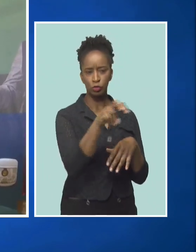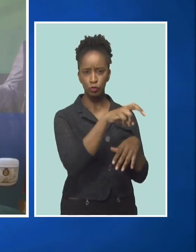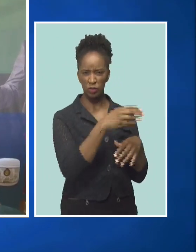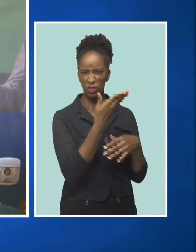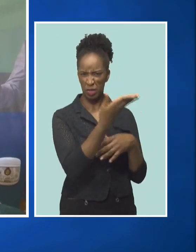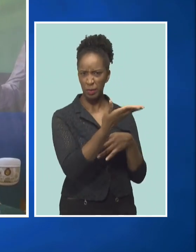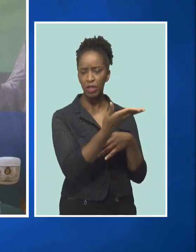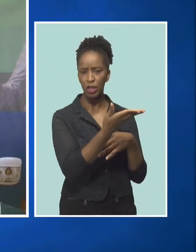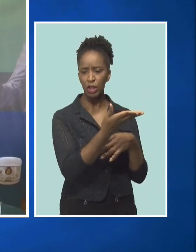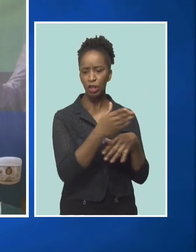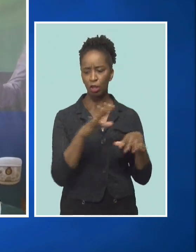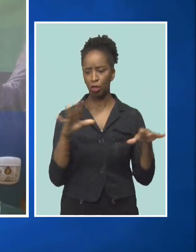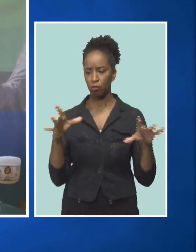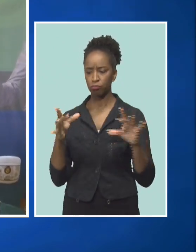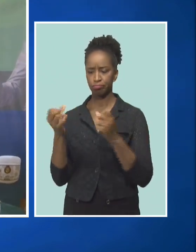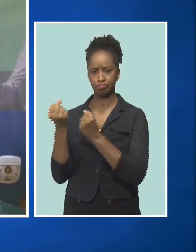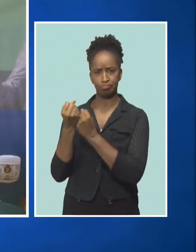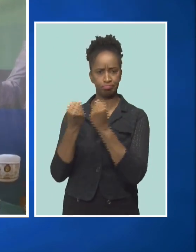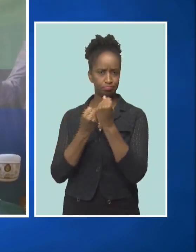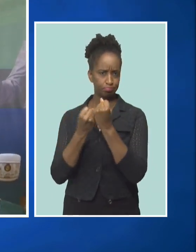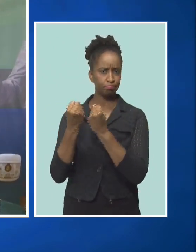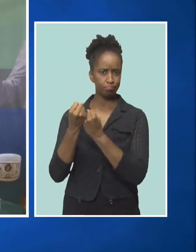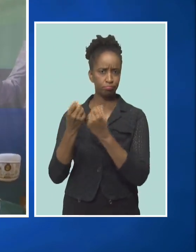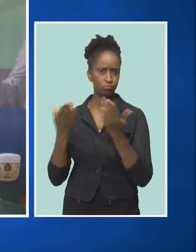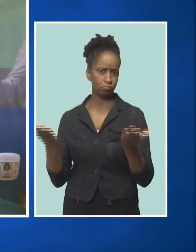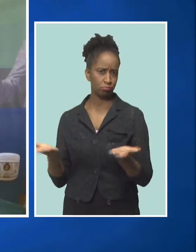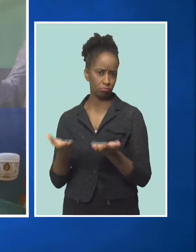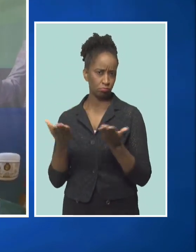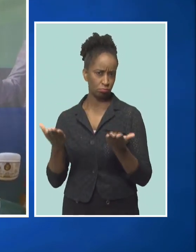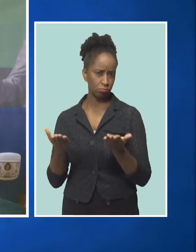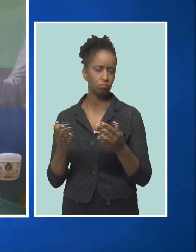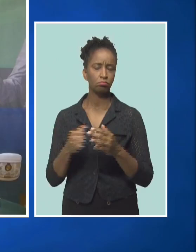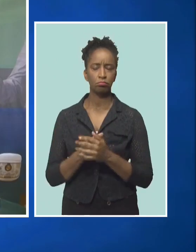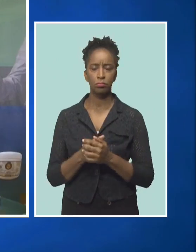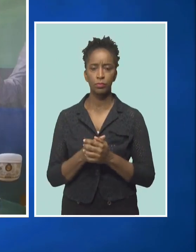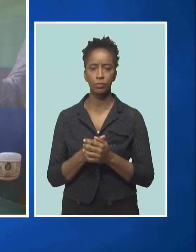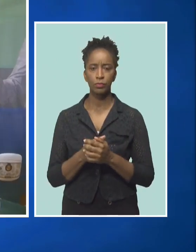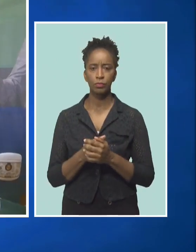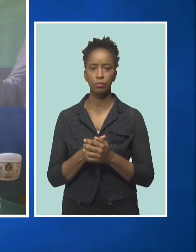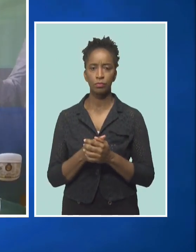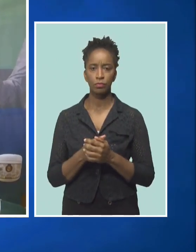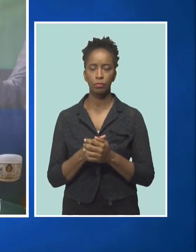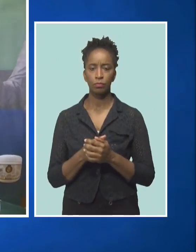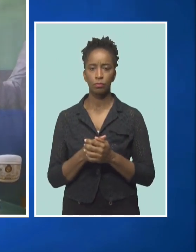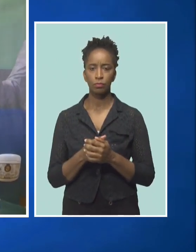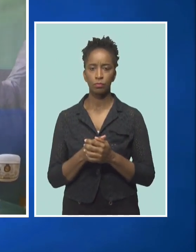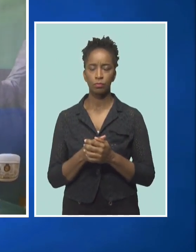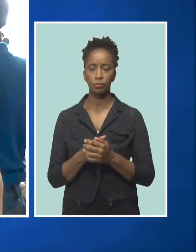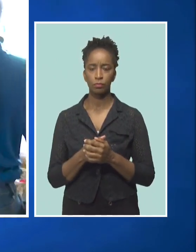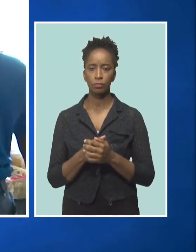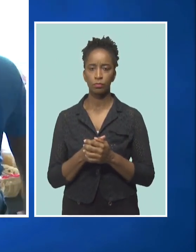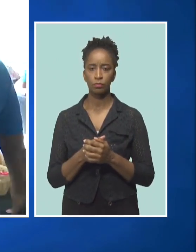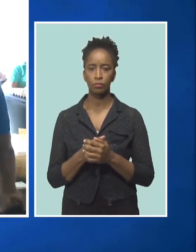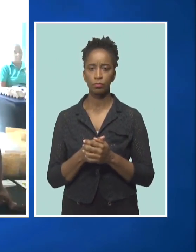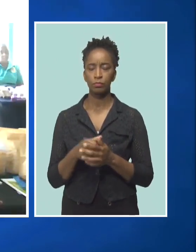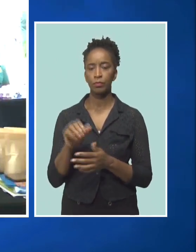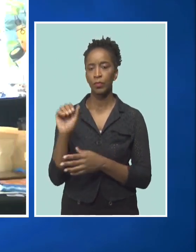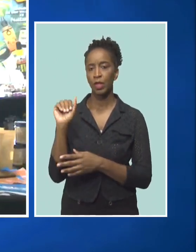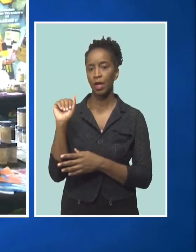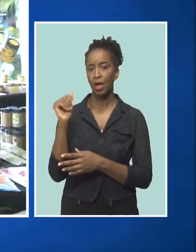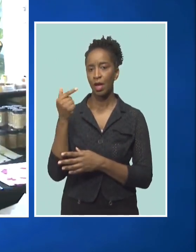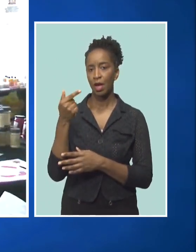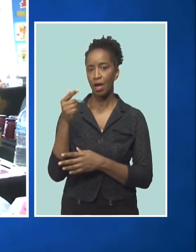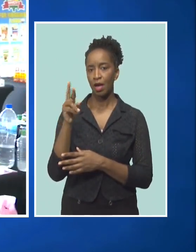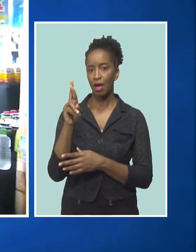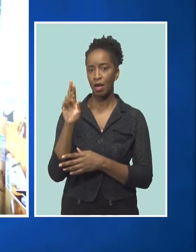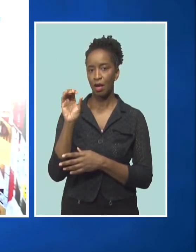to create some amount of partnerships within the Bajan companies and our companies as well. AgroFest